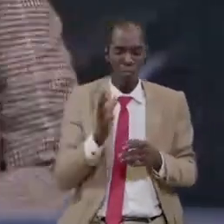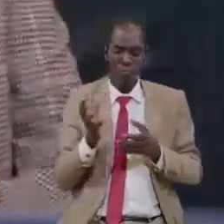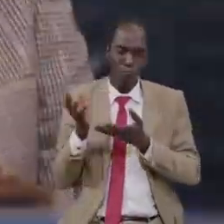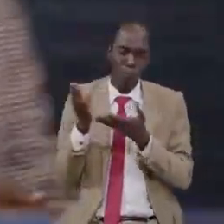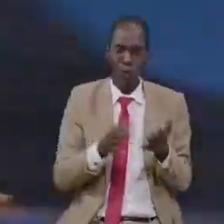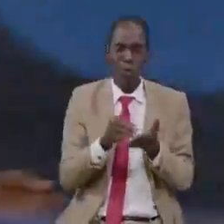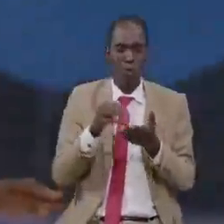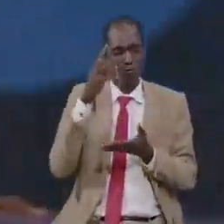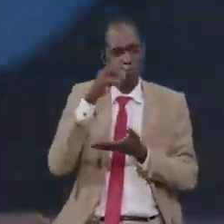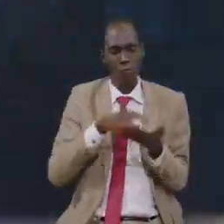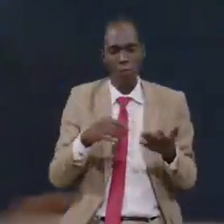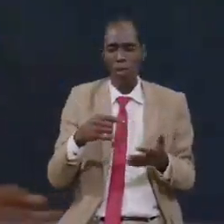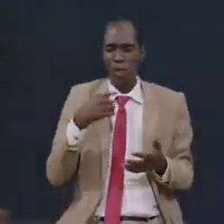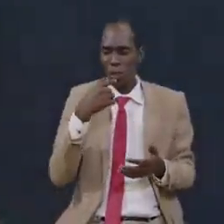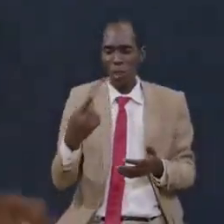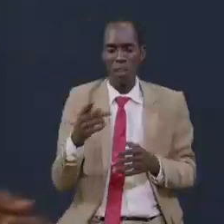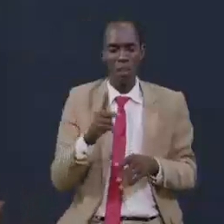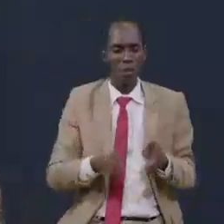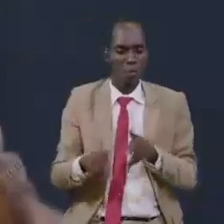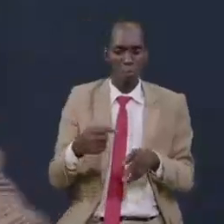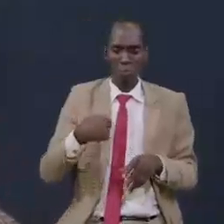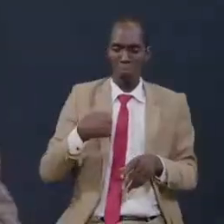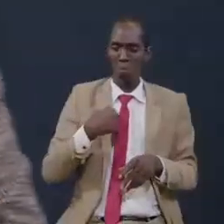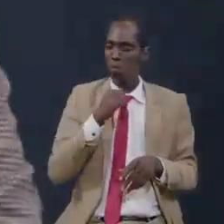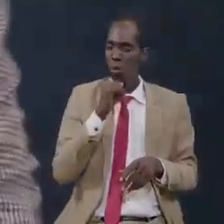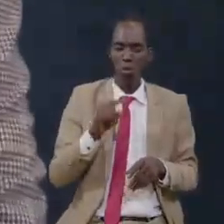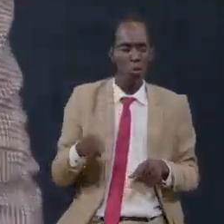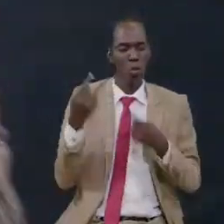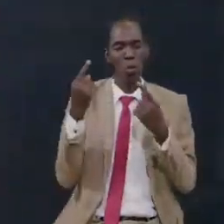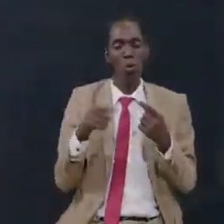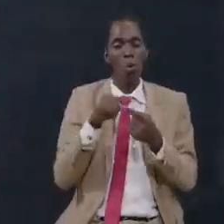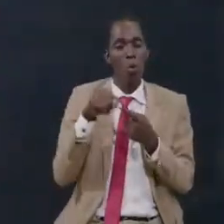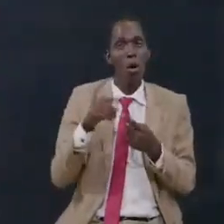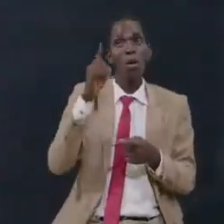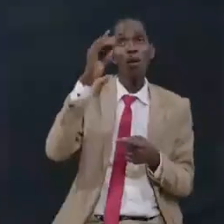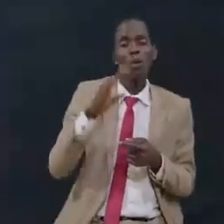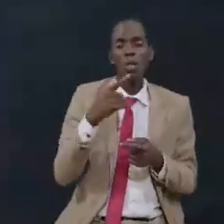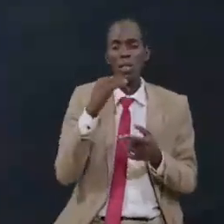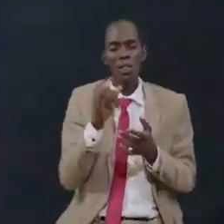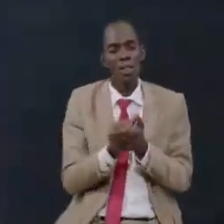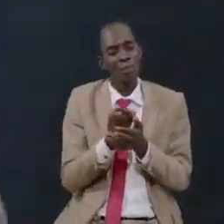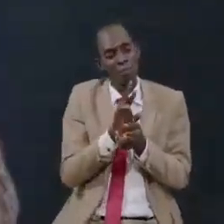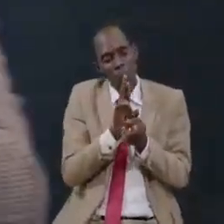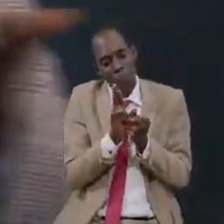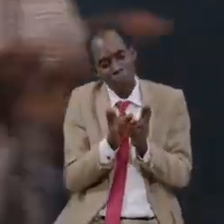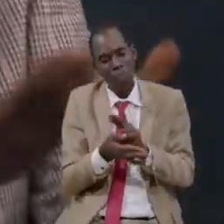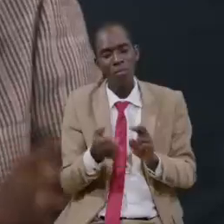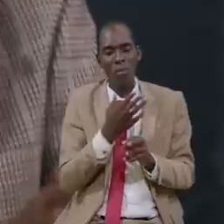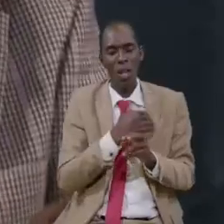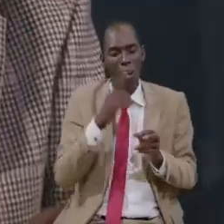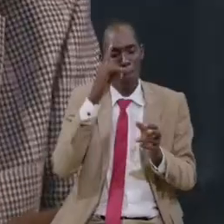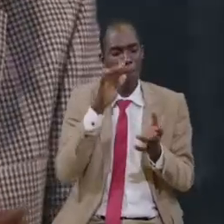nature. When God says repent and believe ye the gospel, no, I'm not ready now.